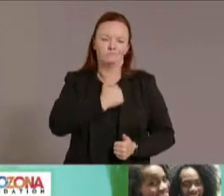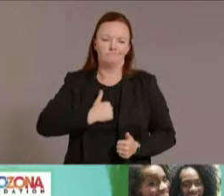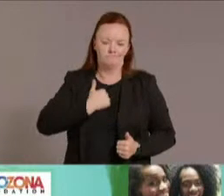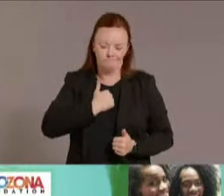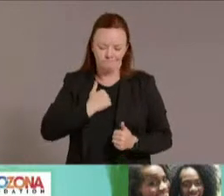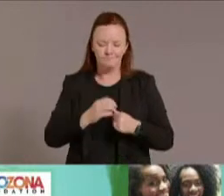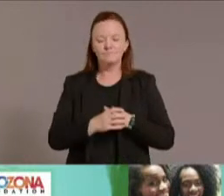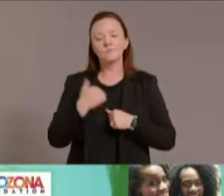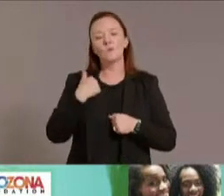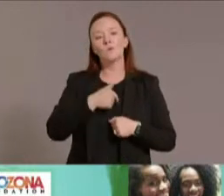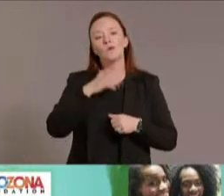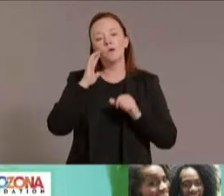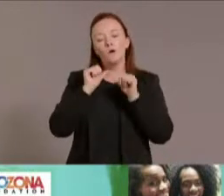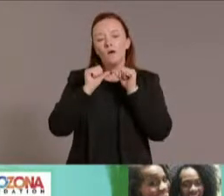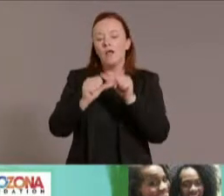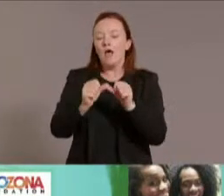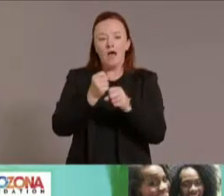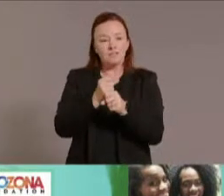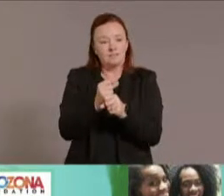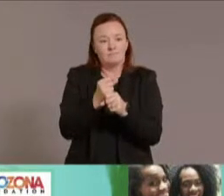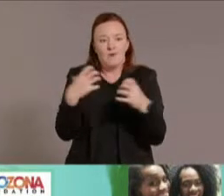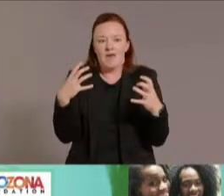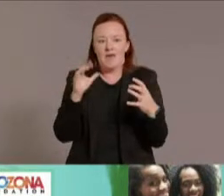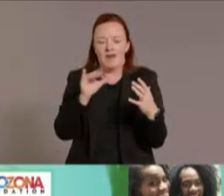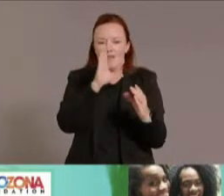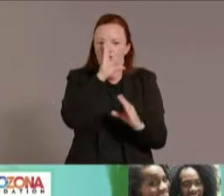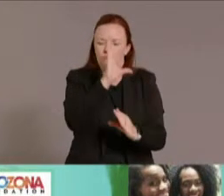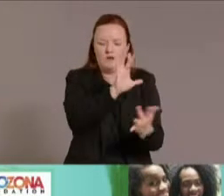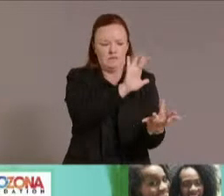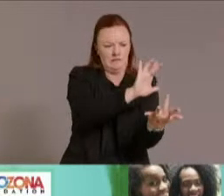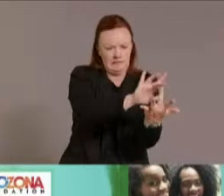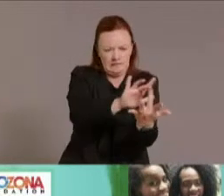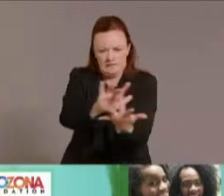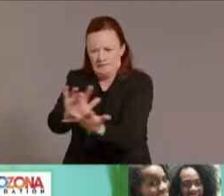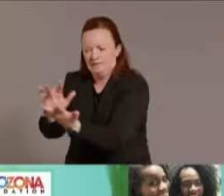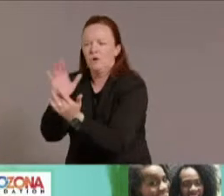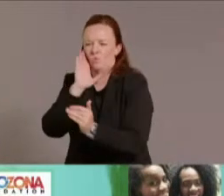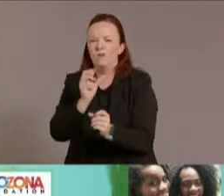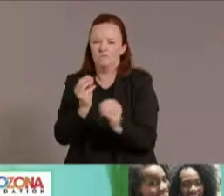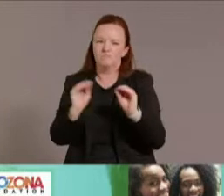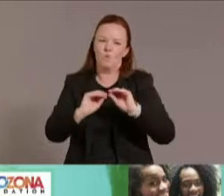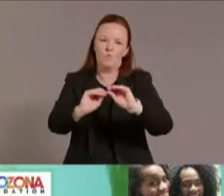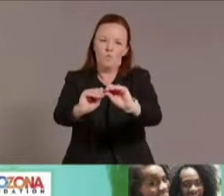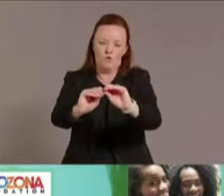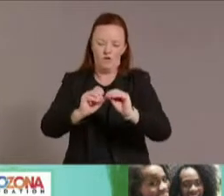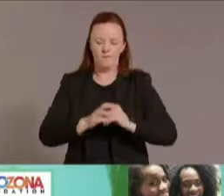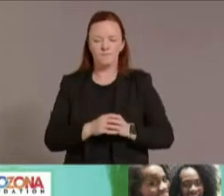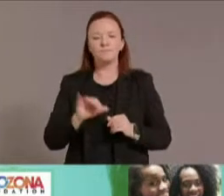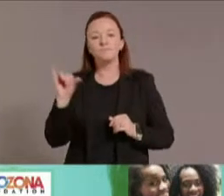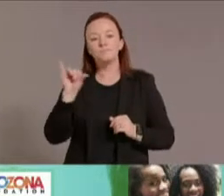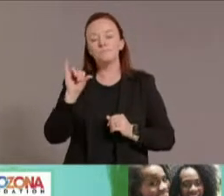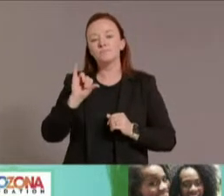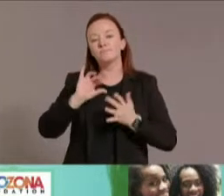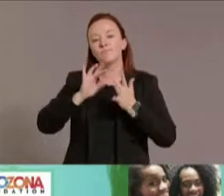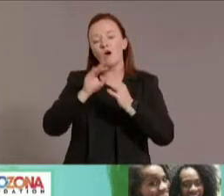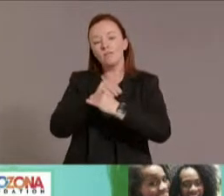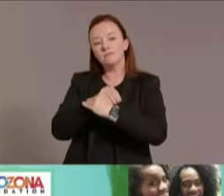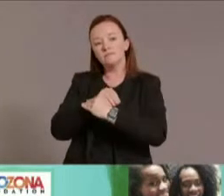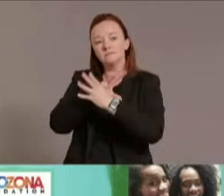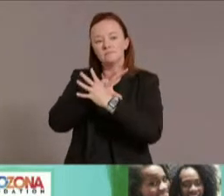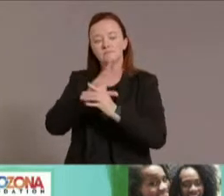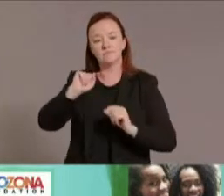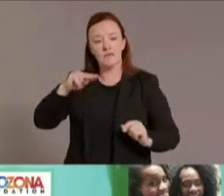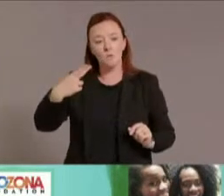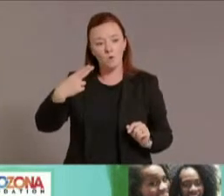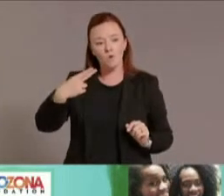we will continue to expand that direct outreach. In addition to the teletown halls that we conduct,